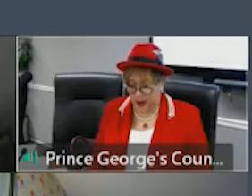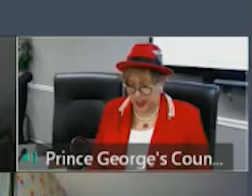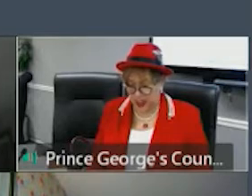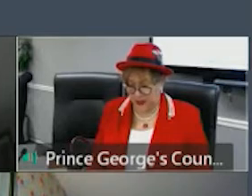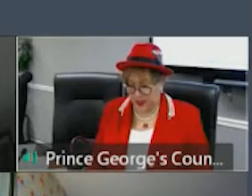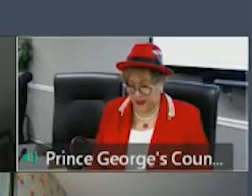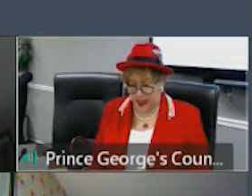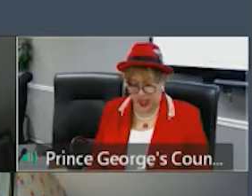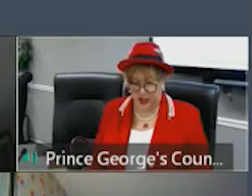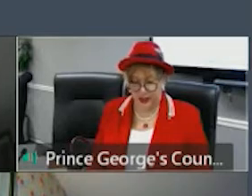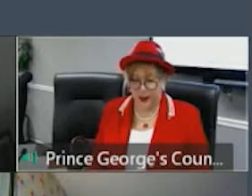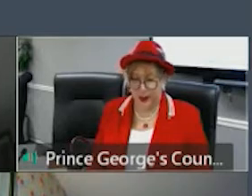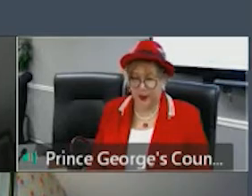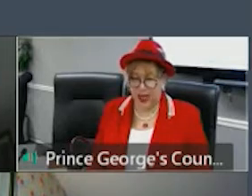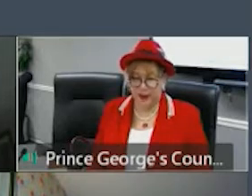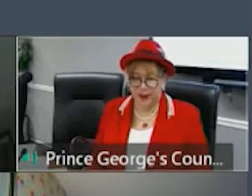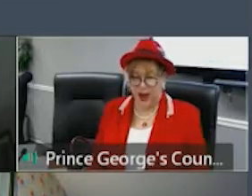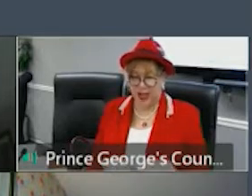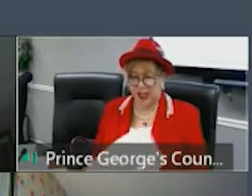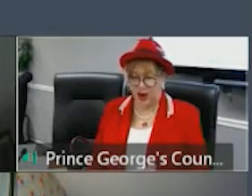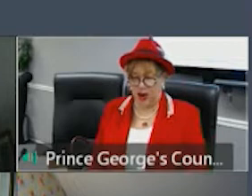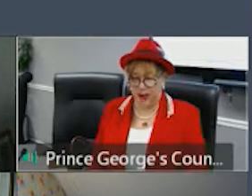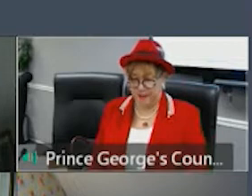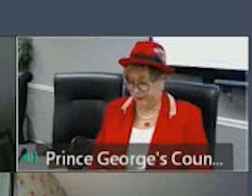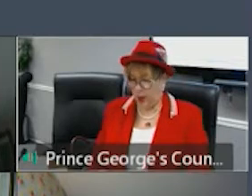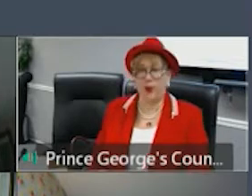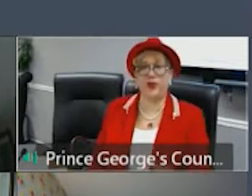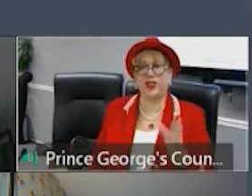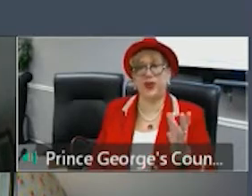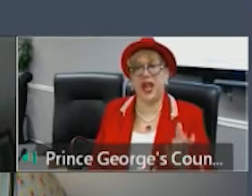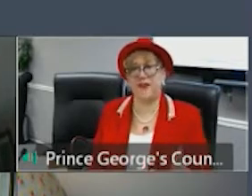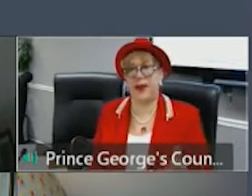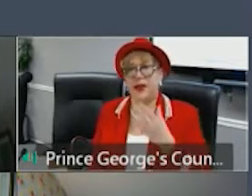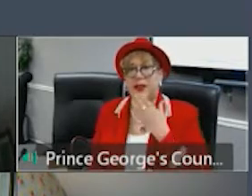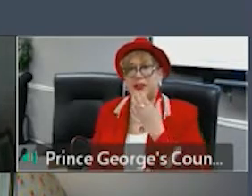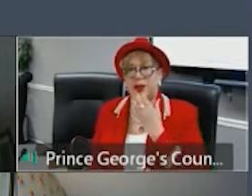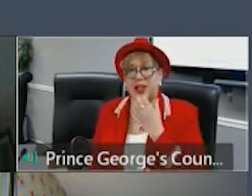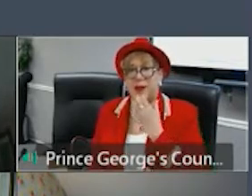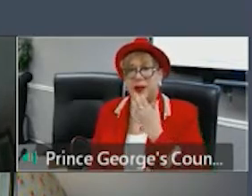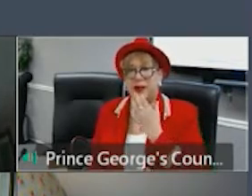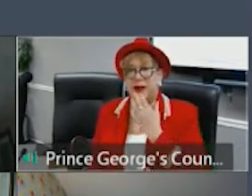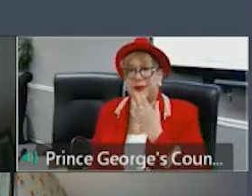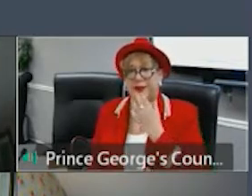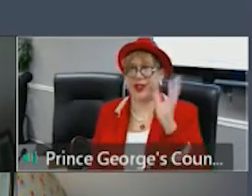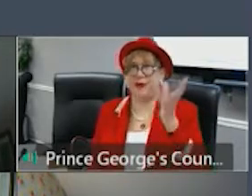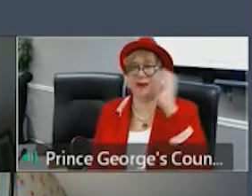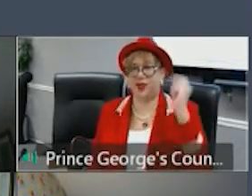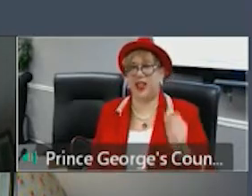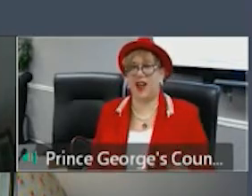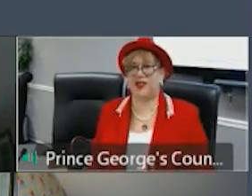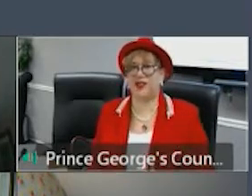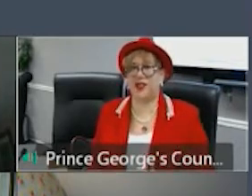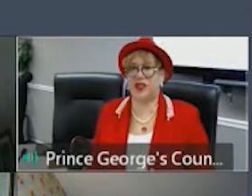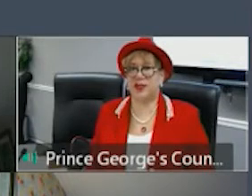North Key Civic Association. With that, Mr. Bossy, you are on. Oh, do we have the zoning, People's